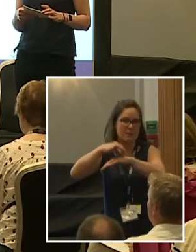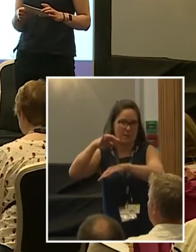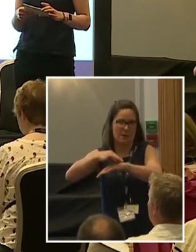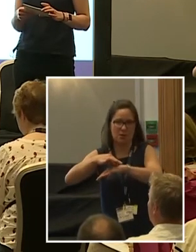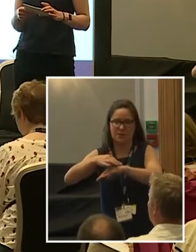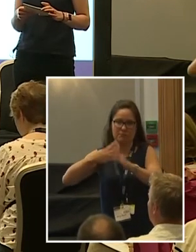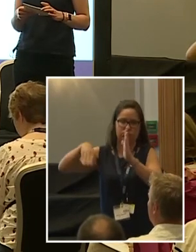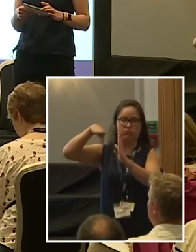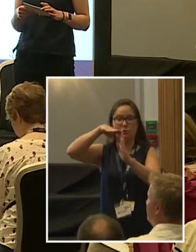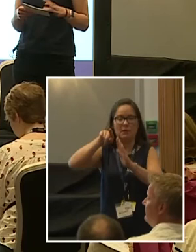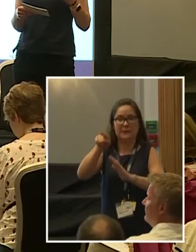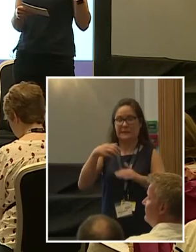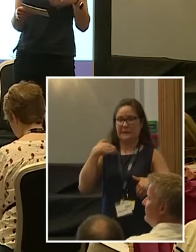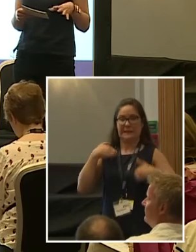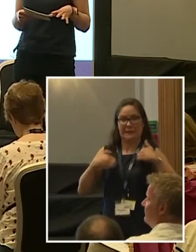in